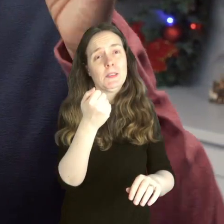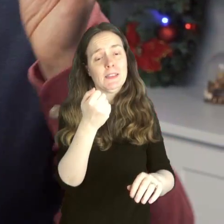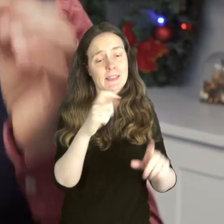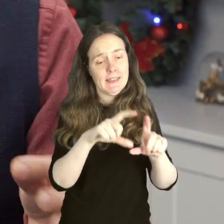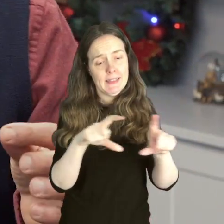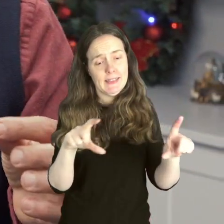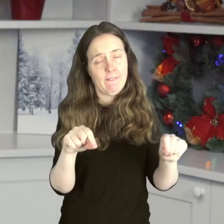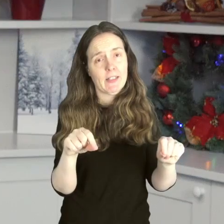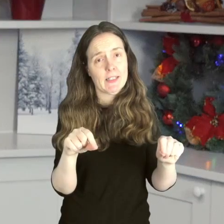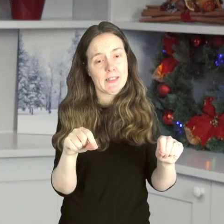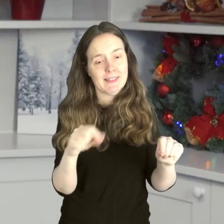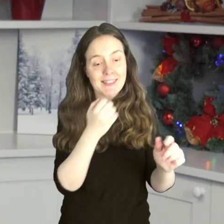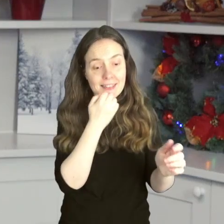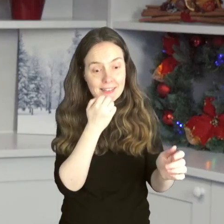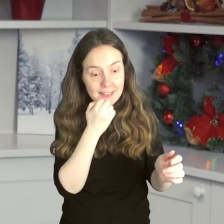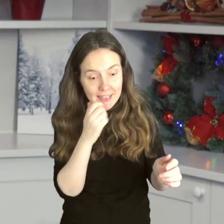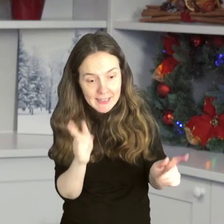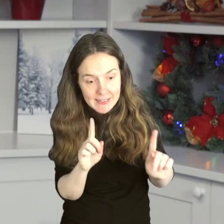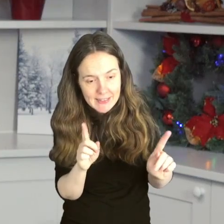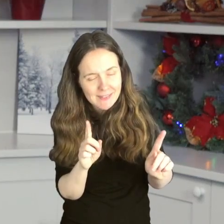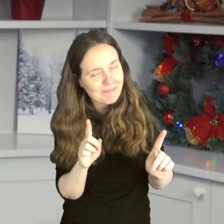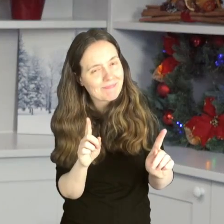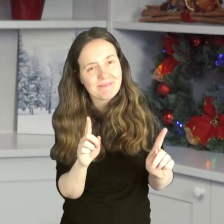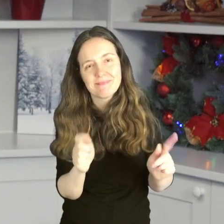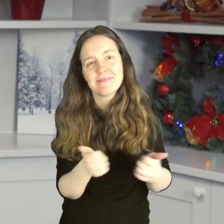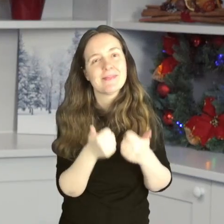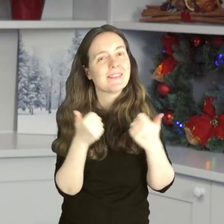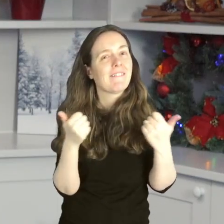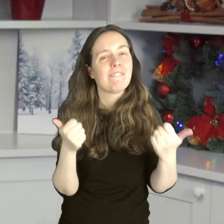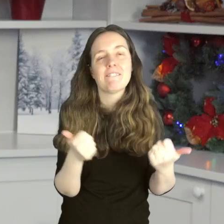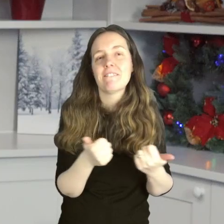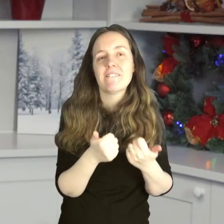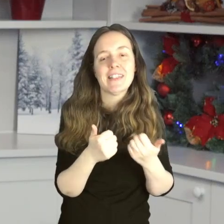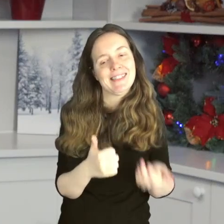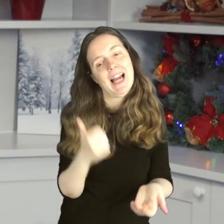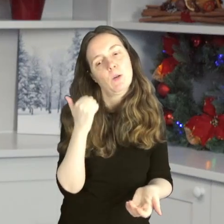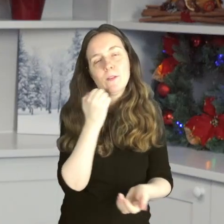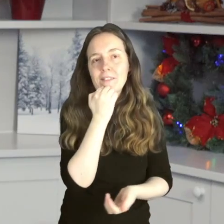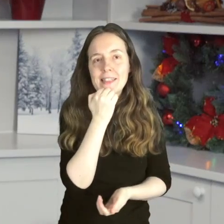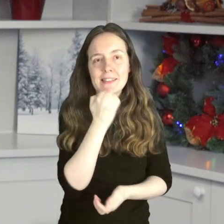but the date had expired.